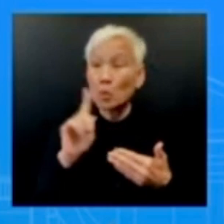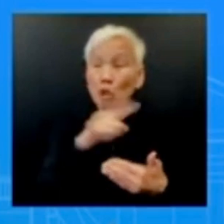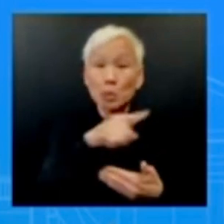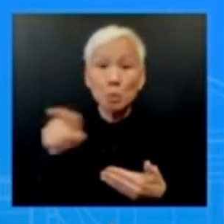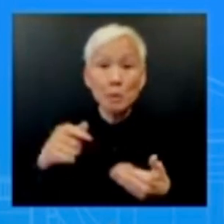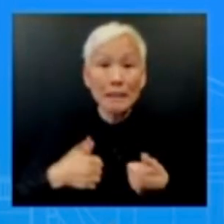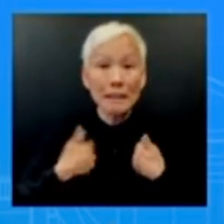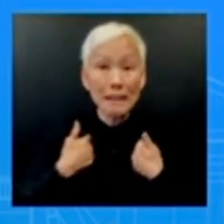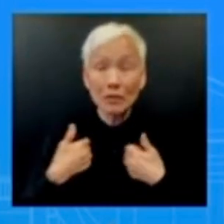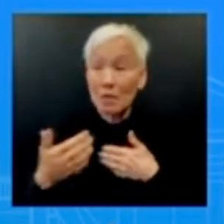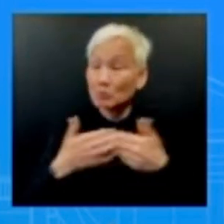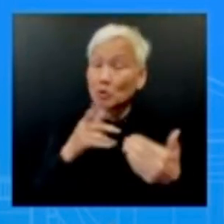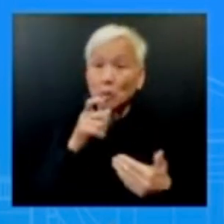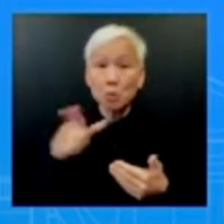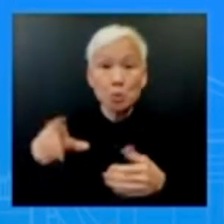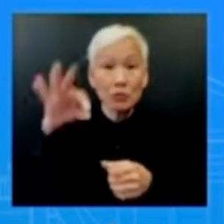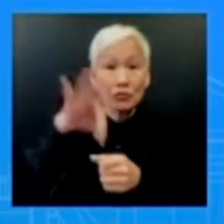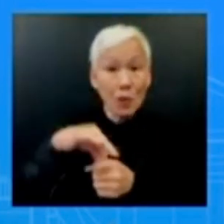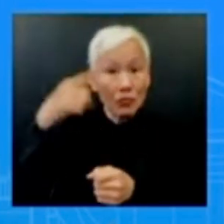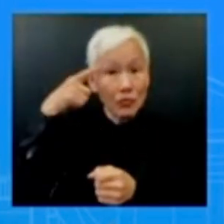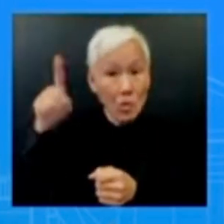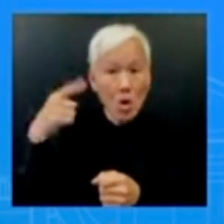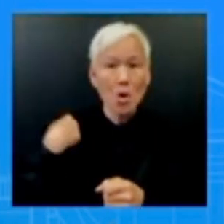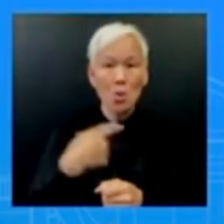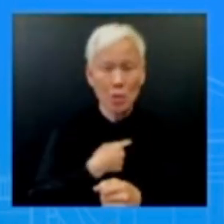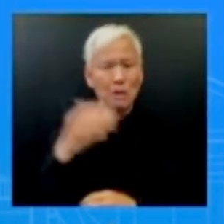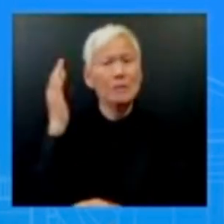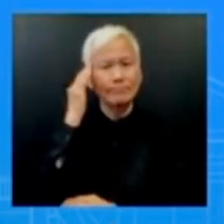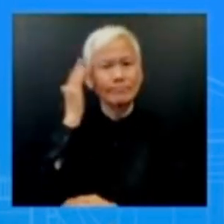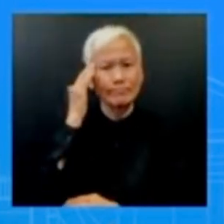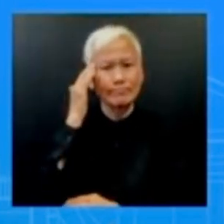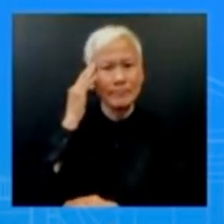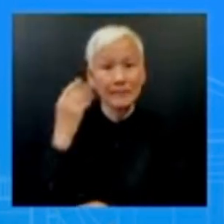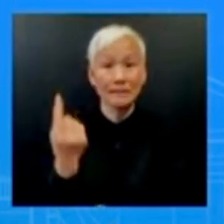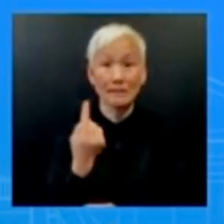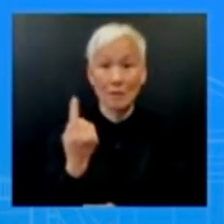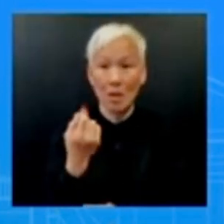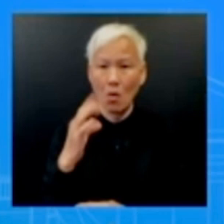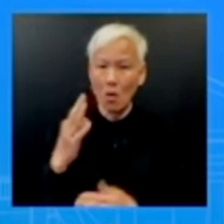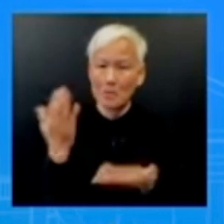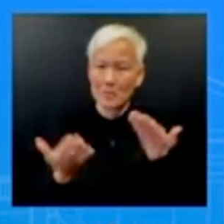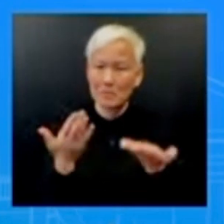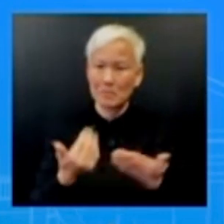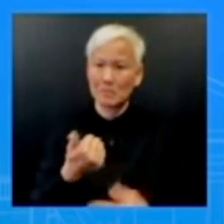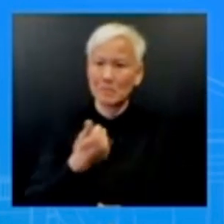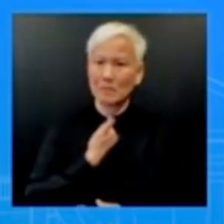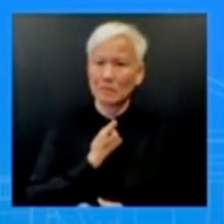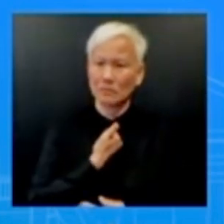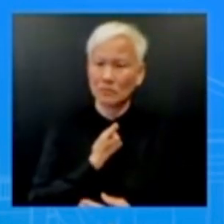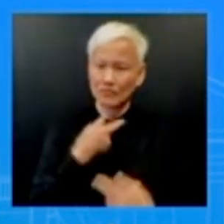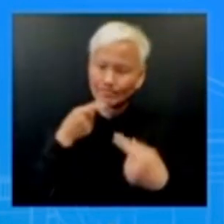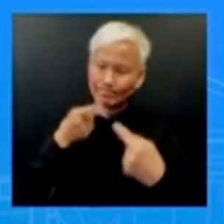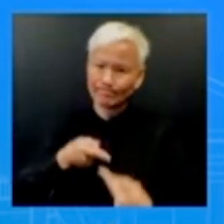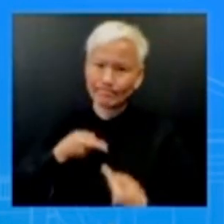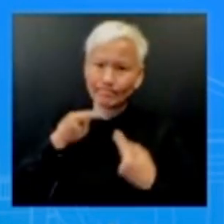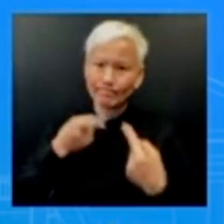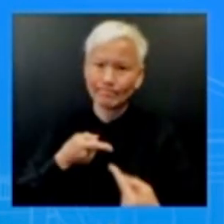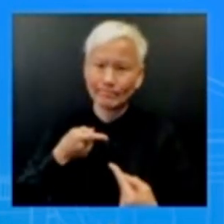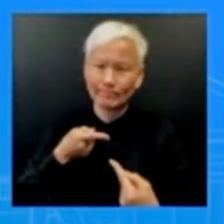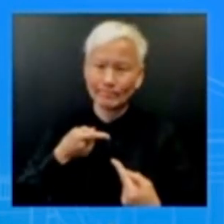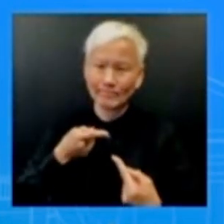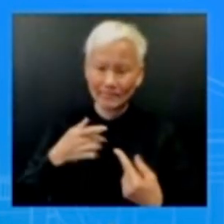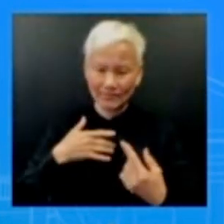we all know someone who has, or have been that someone ourselves, actually, that's struggled, that's felt isolated, that's felt anxious, that has felt